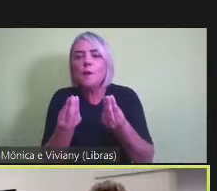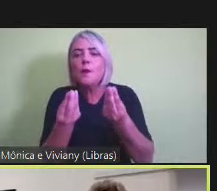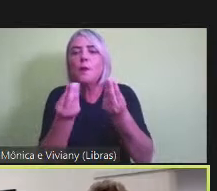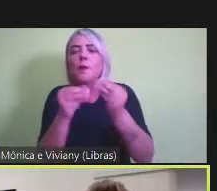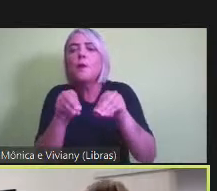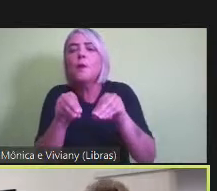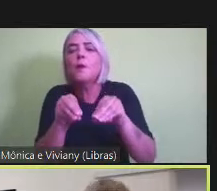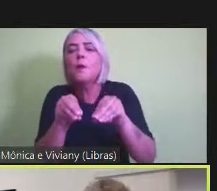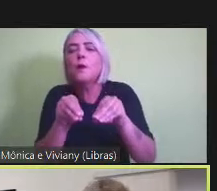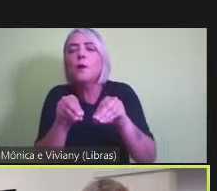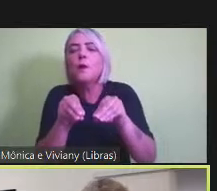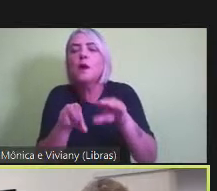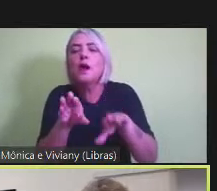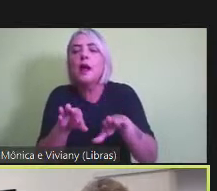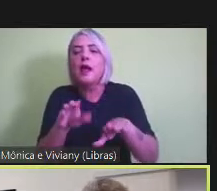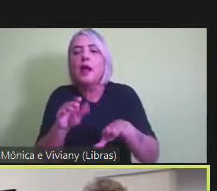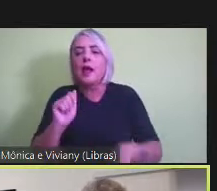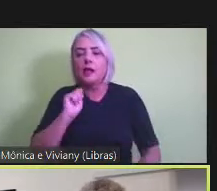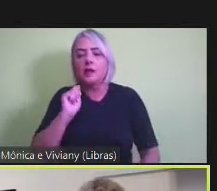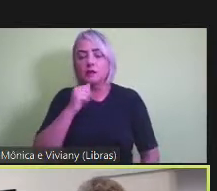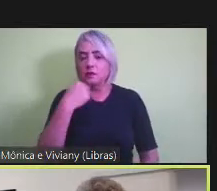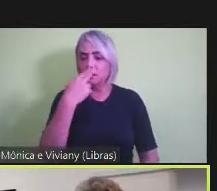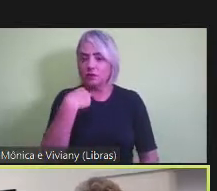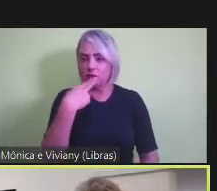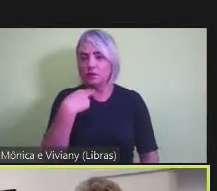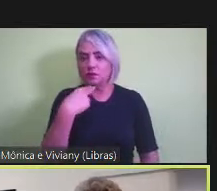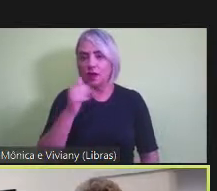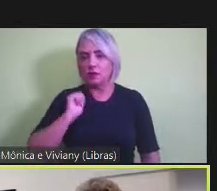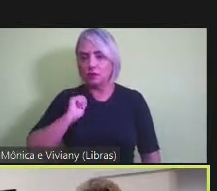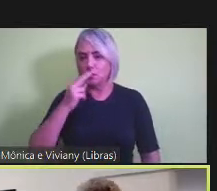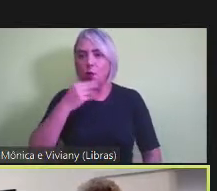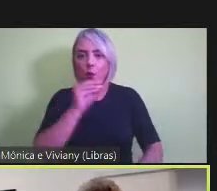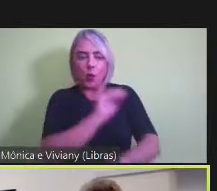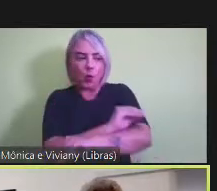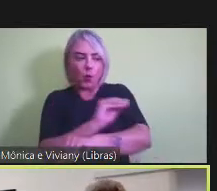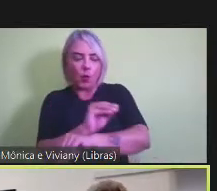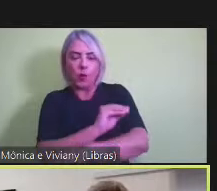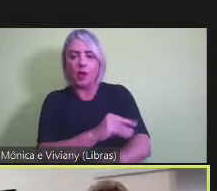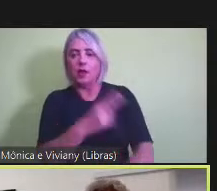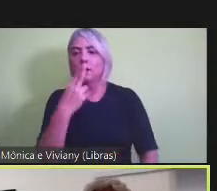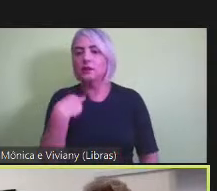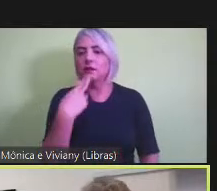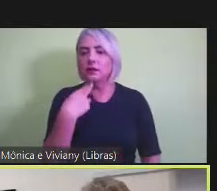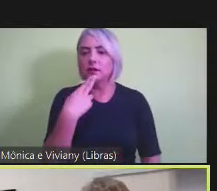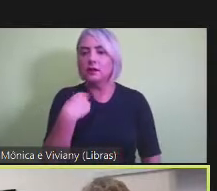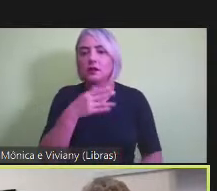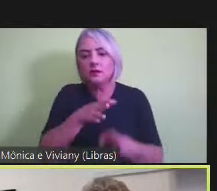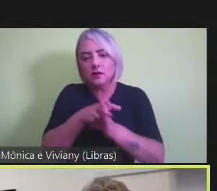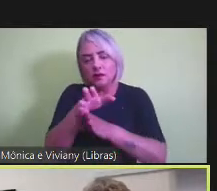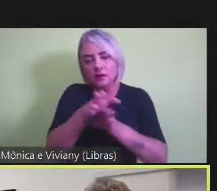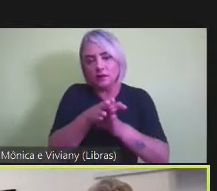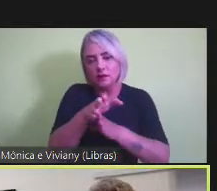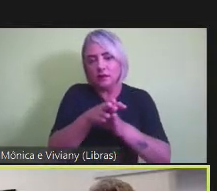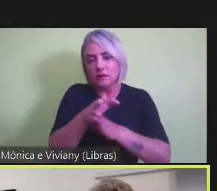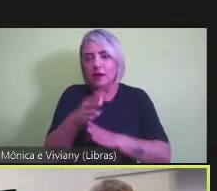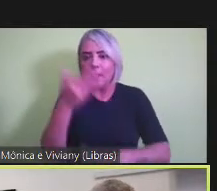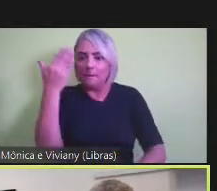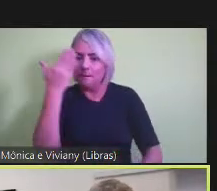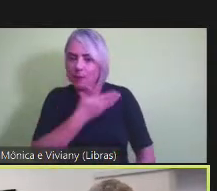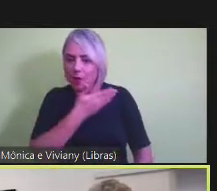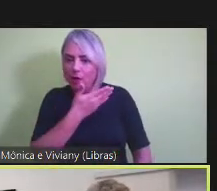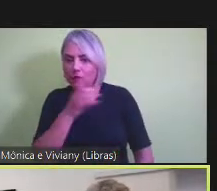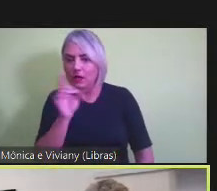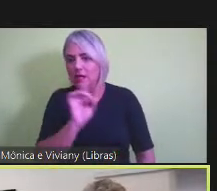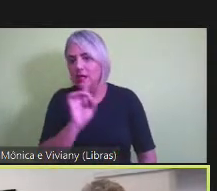to implement the nutritional conducts, be it in nutritional care, oriented